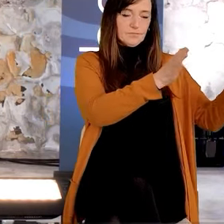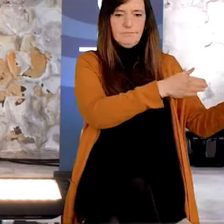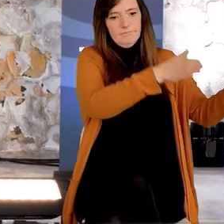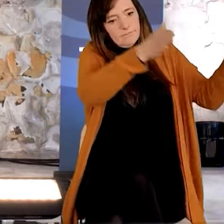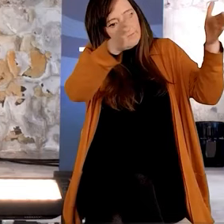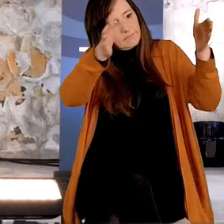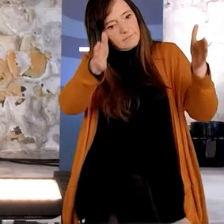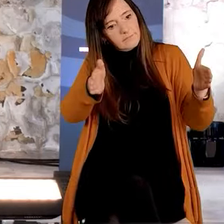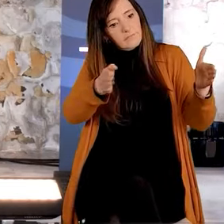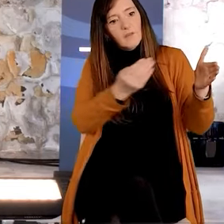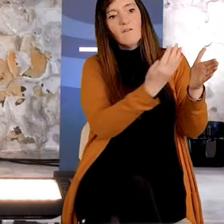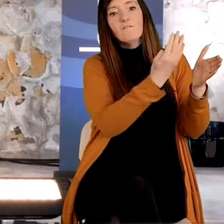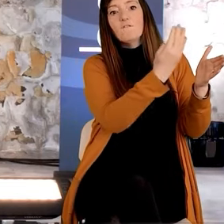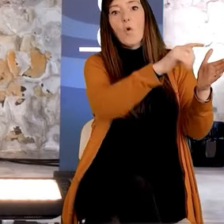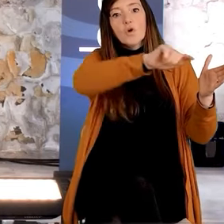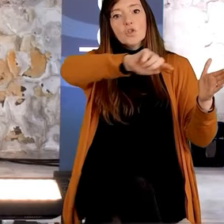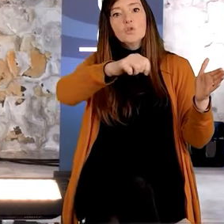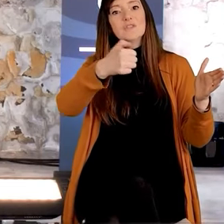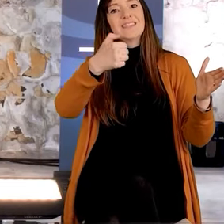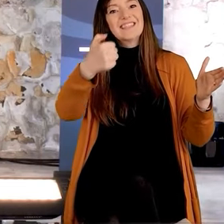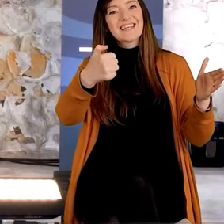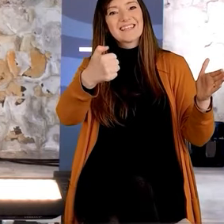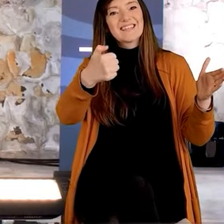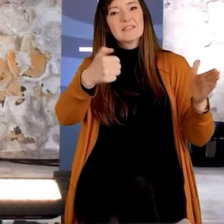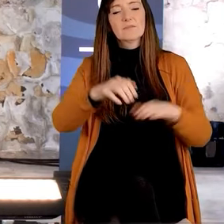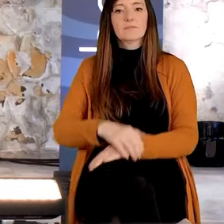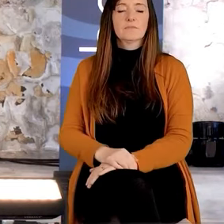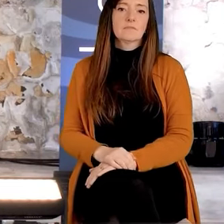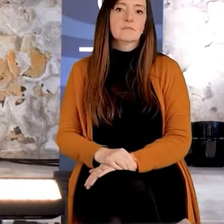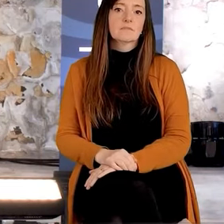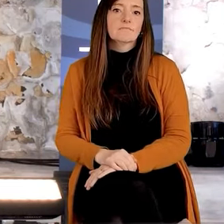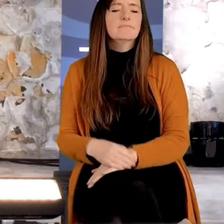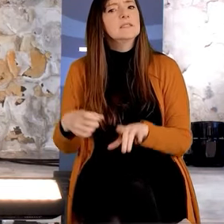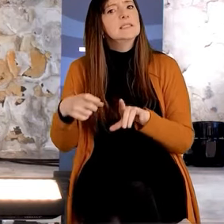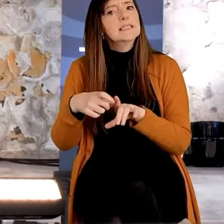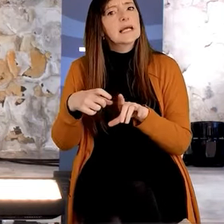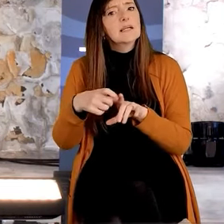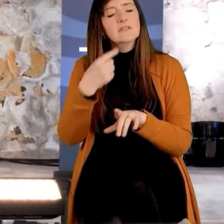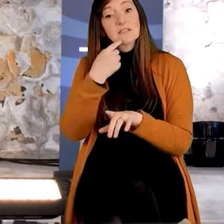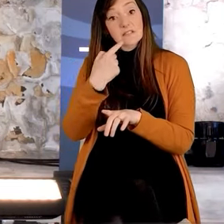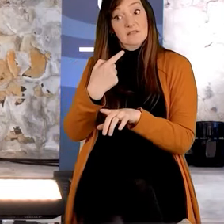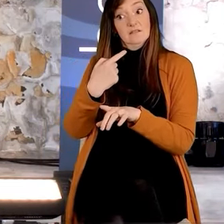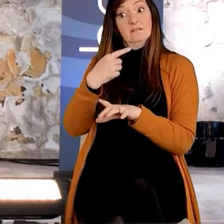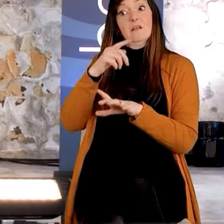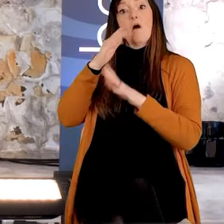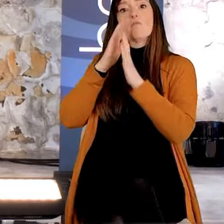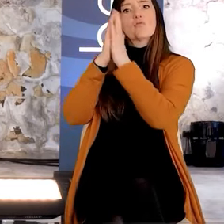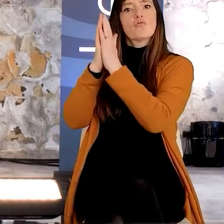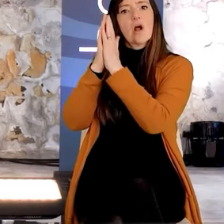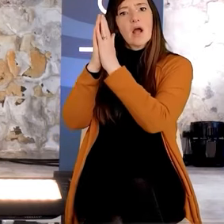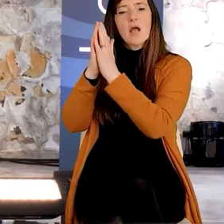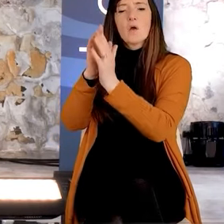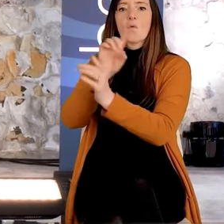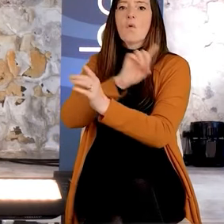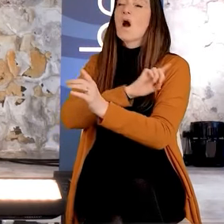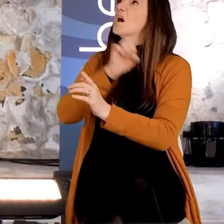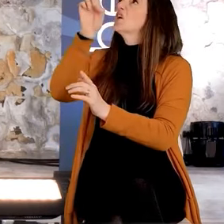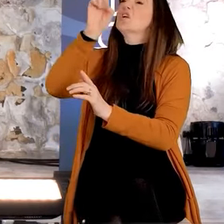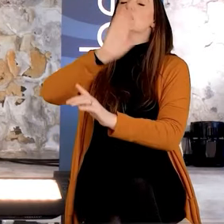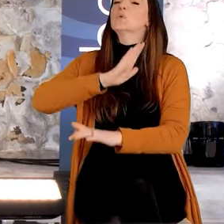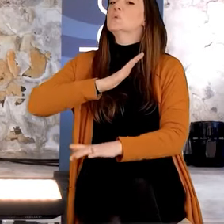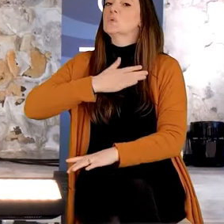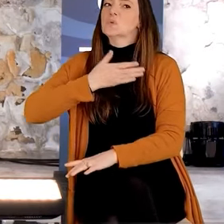5, and 6. David says, I'm going to pray because, verse 4, you're not a God who delights in wickedness.